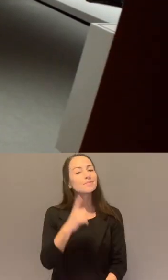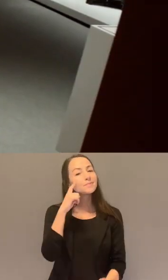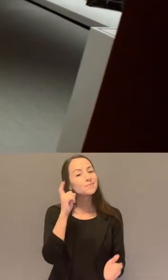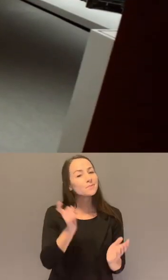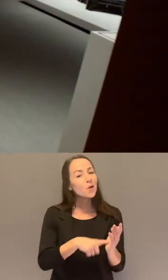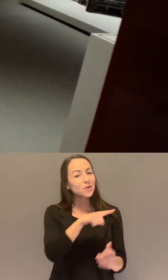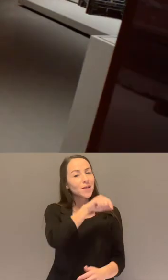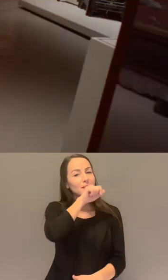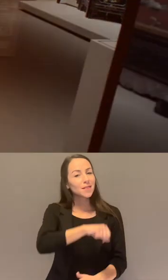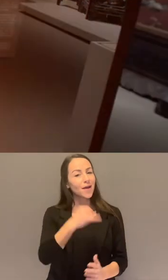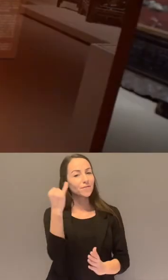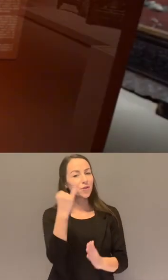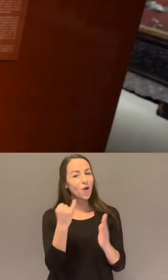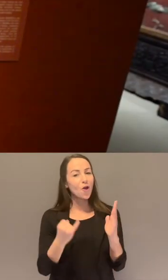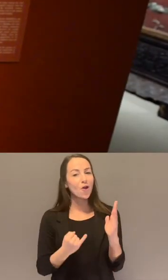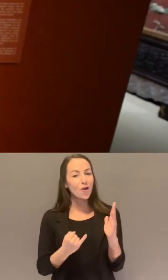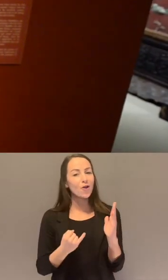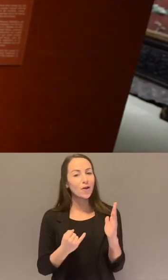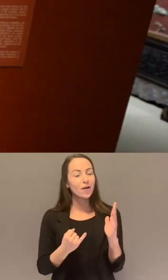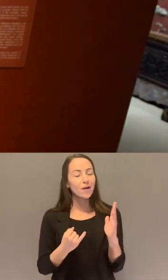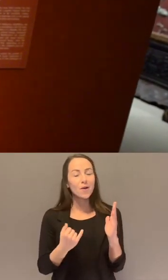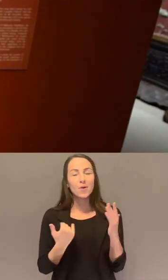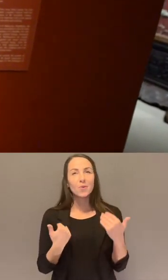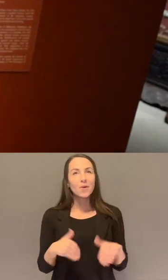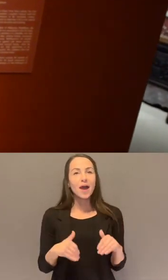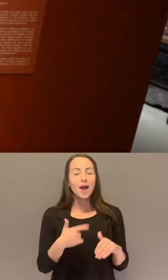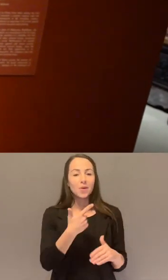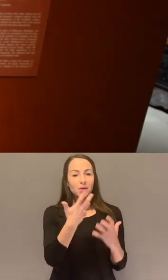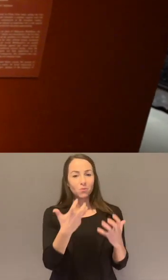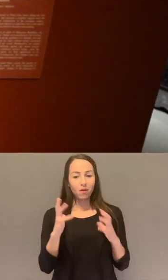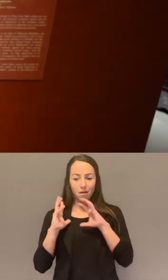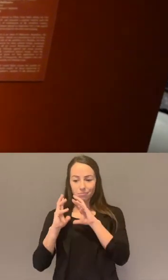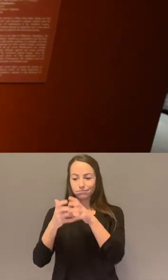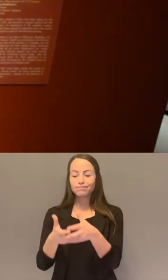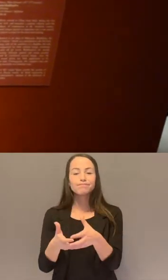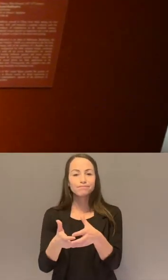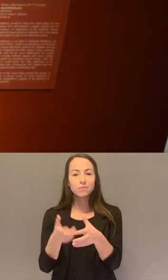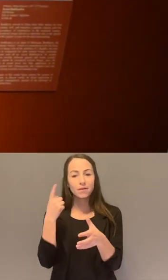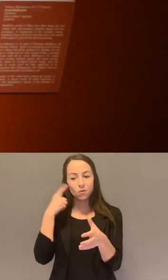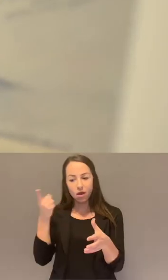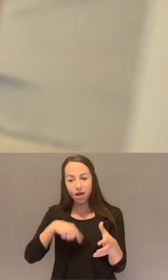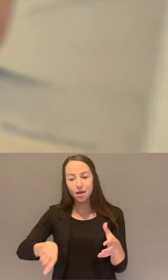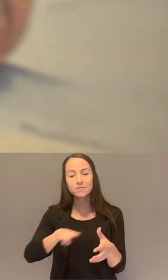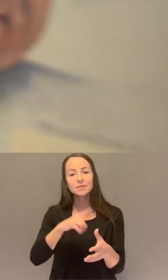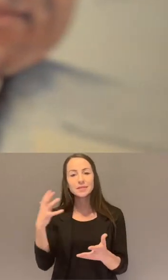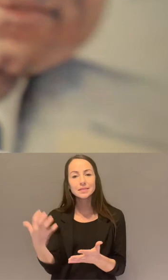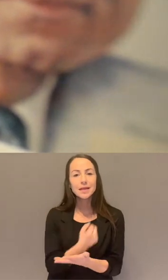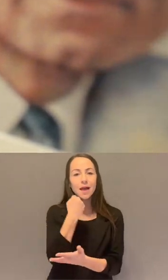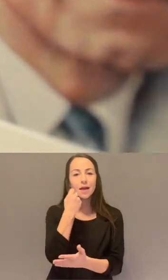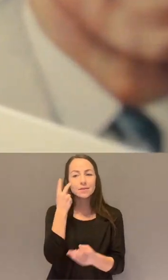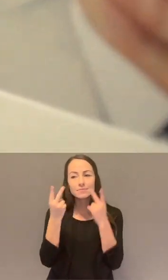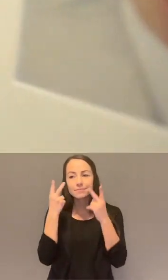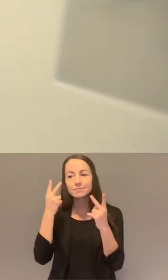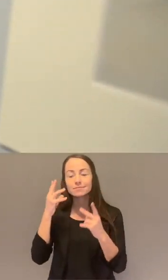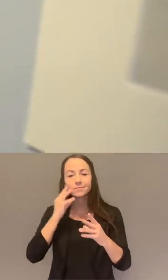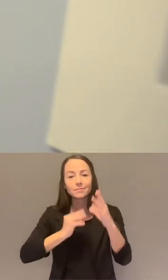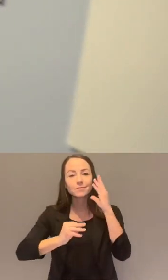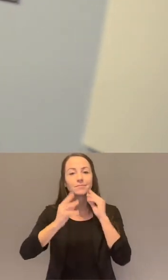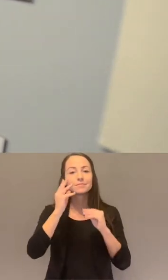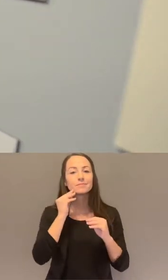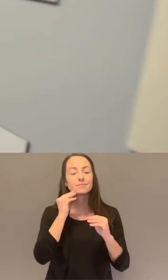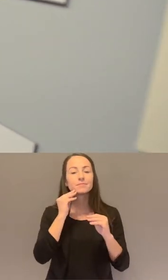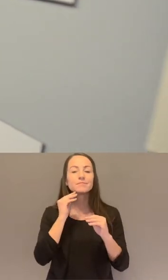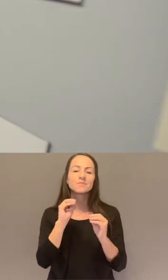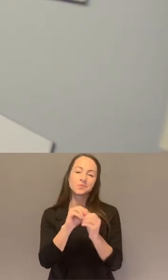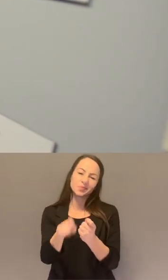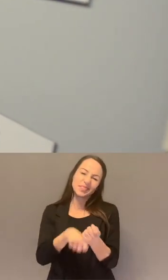You can see he loved the art very much. He wanted this to be something that he left to the world, but obviously particularly